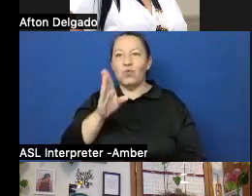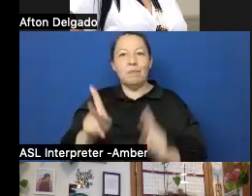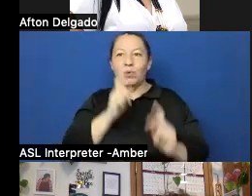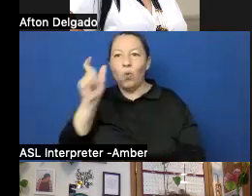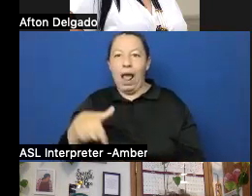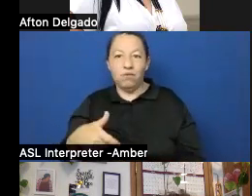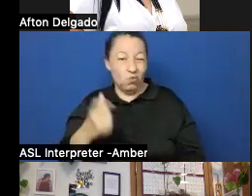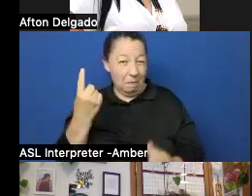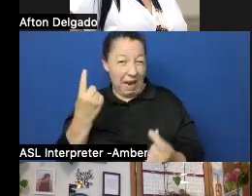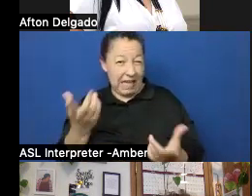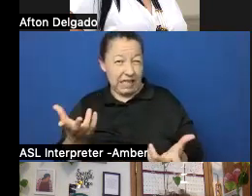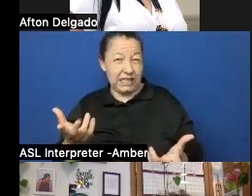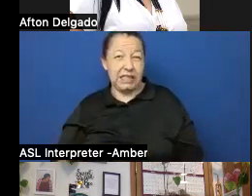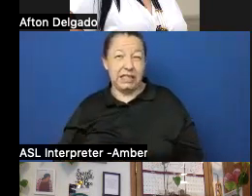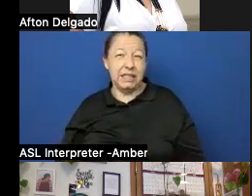sense.